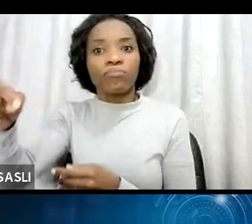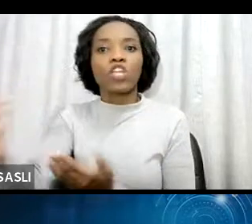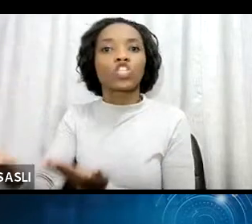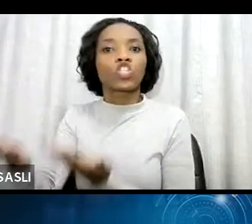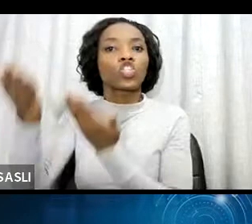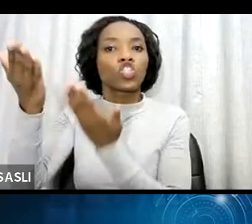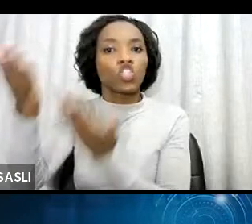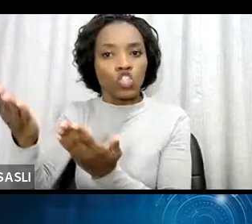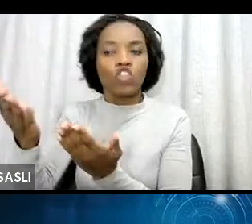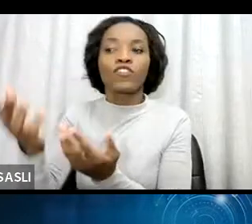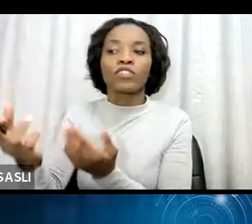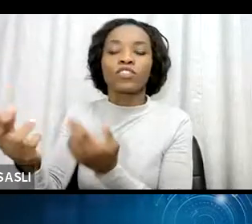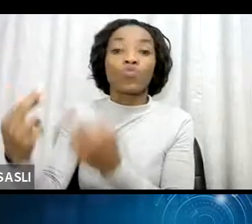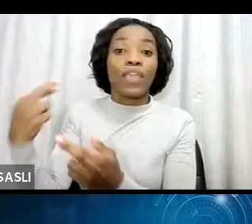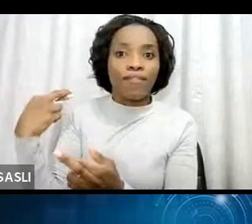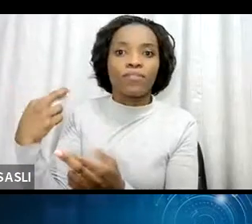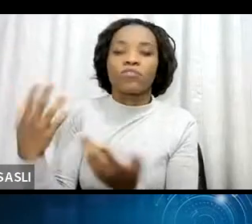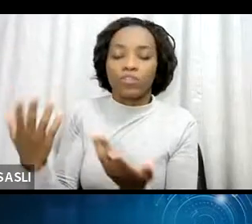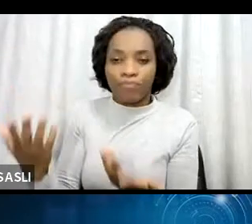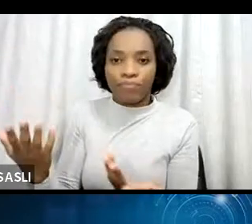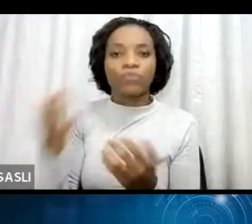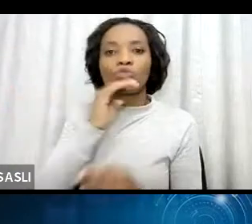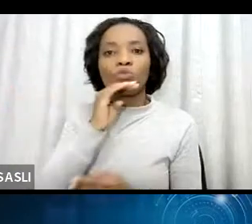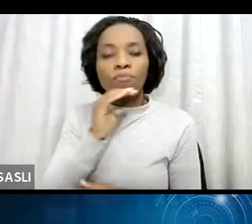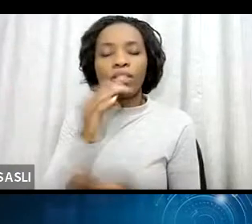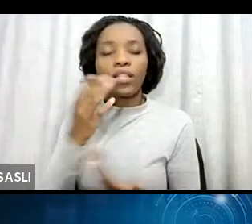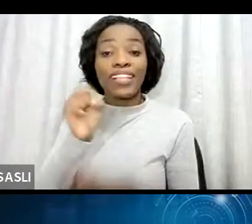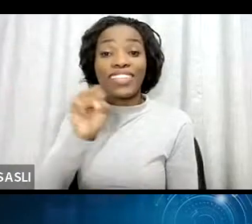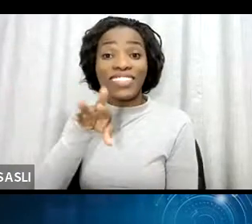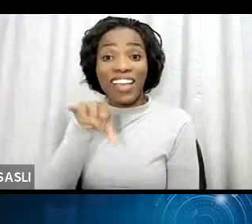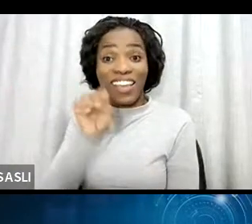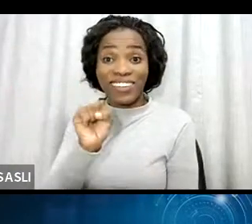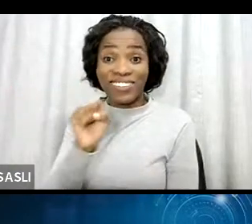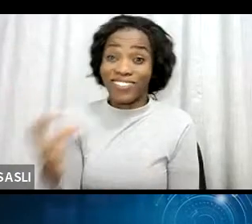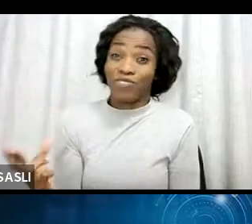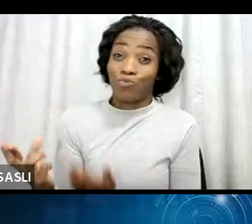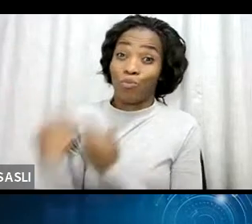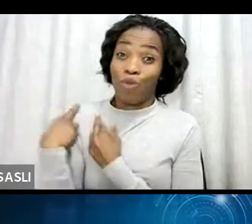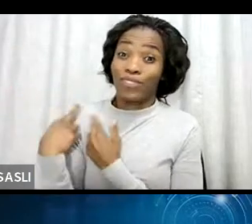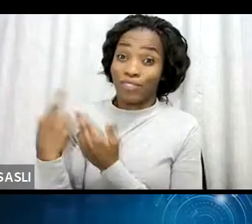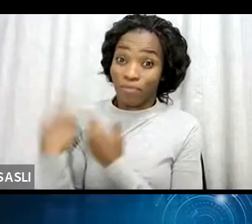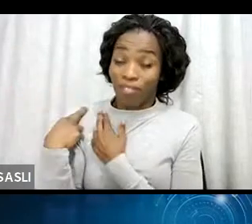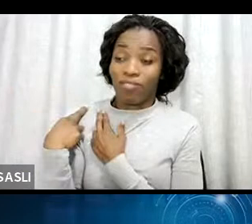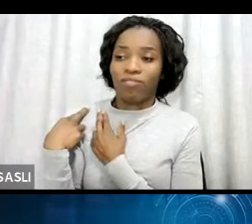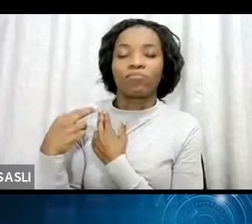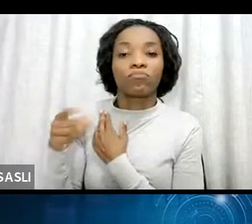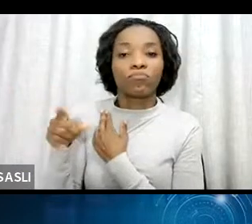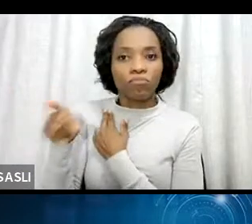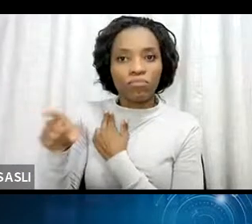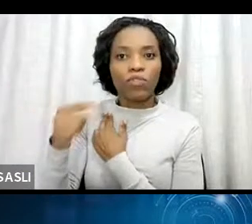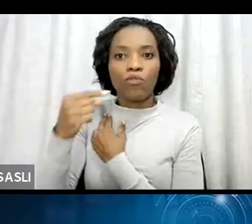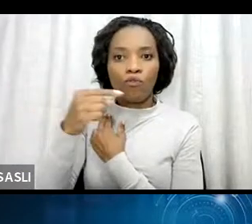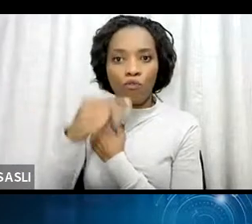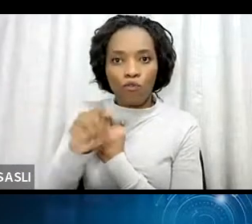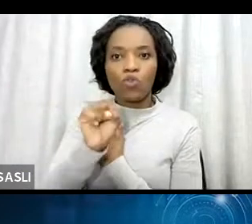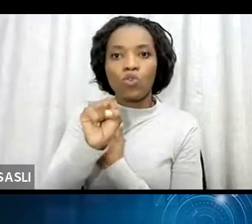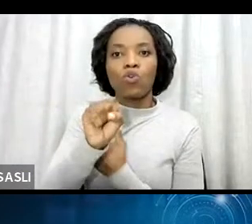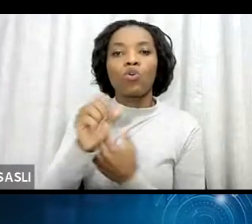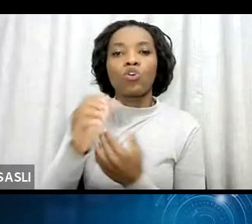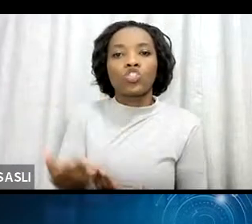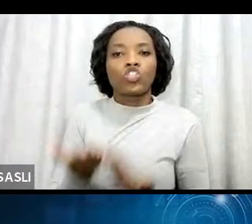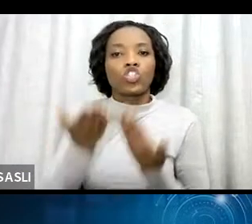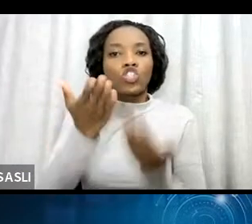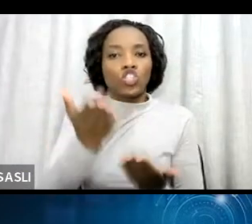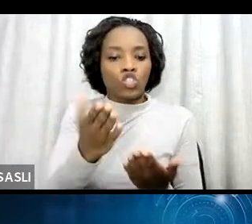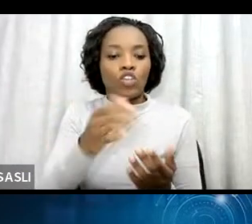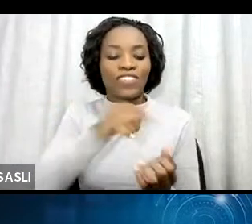ensure that you are available. Therefore, SARS is being held accountable internally by the Service Charter Champion team to ensure